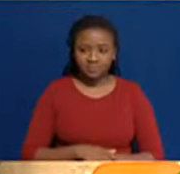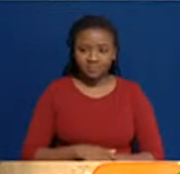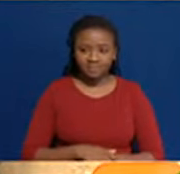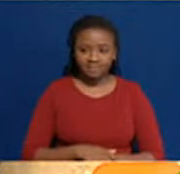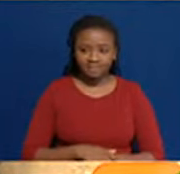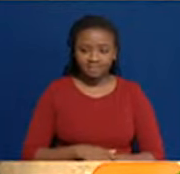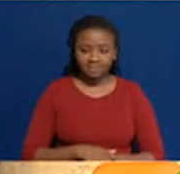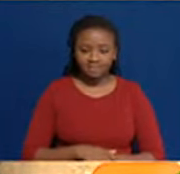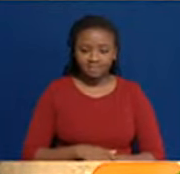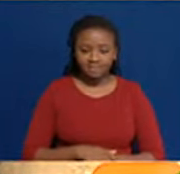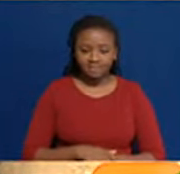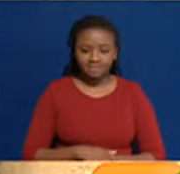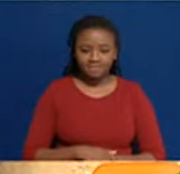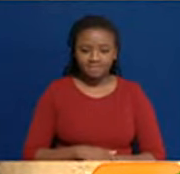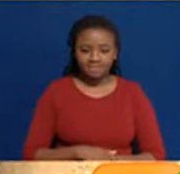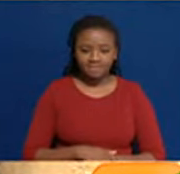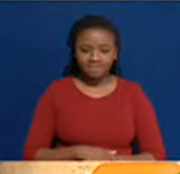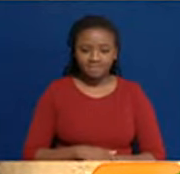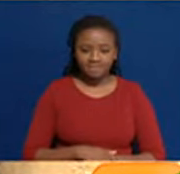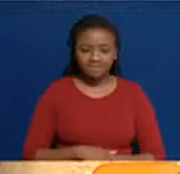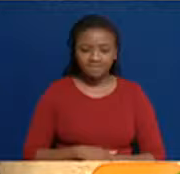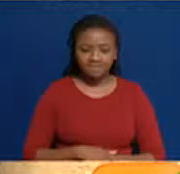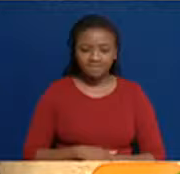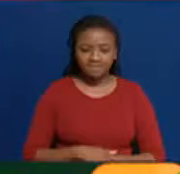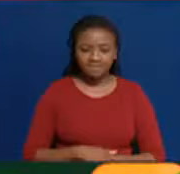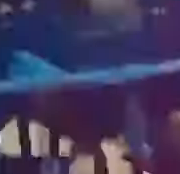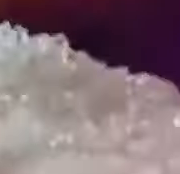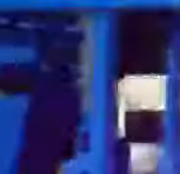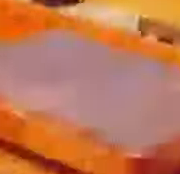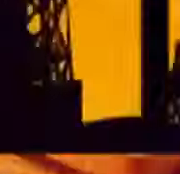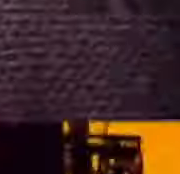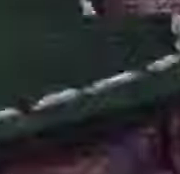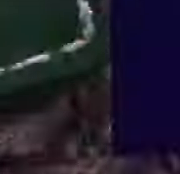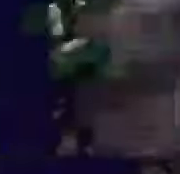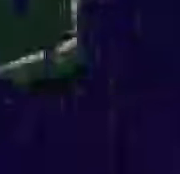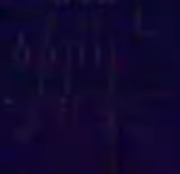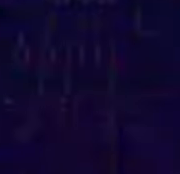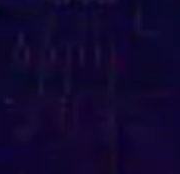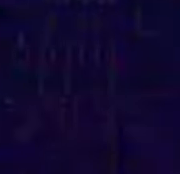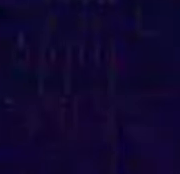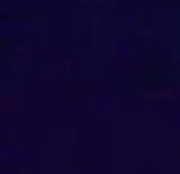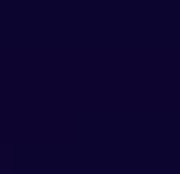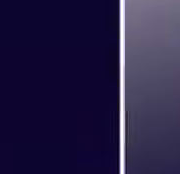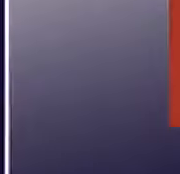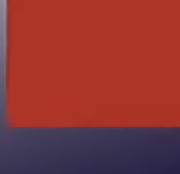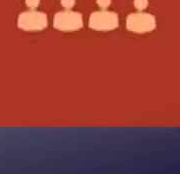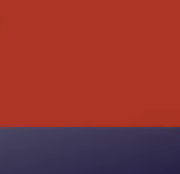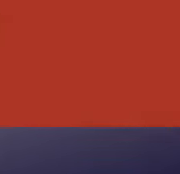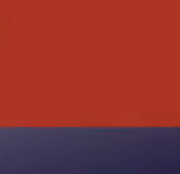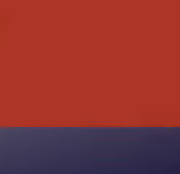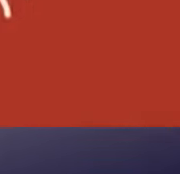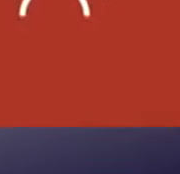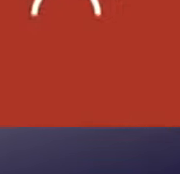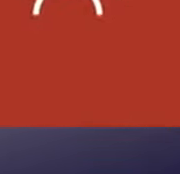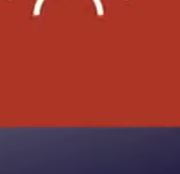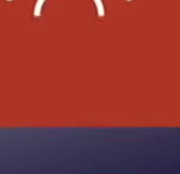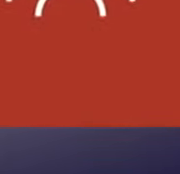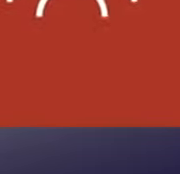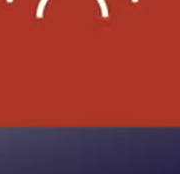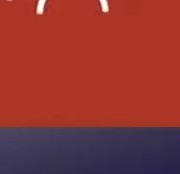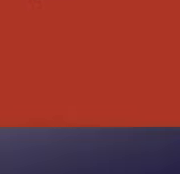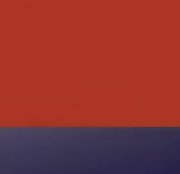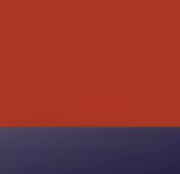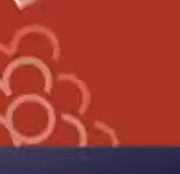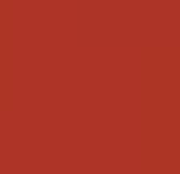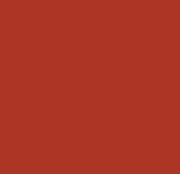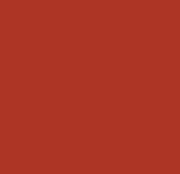Chweya, Made in Kenya, Citizen TV. Made in Kenya, brought to you by Equity. Are you